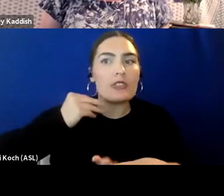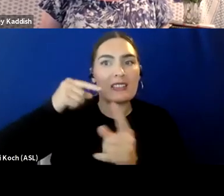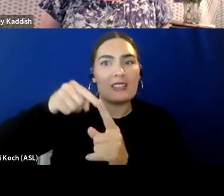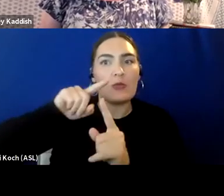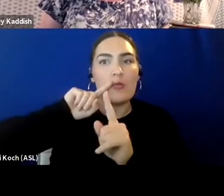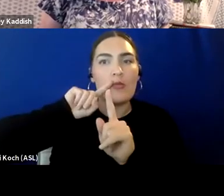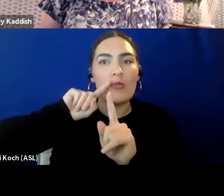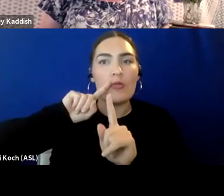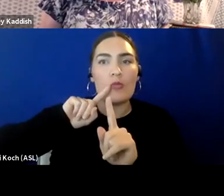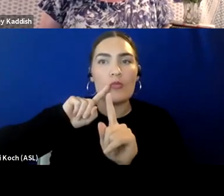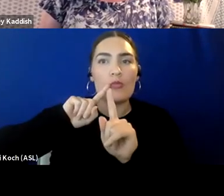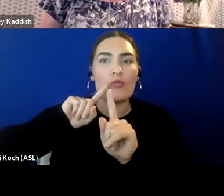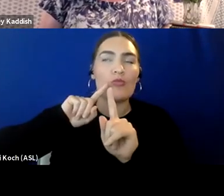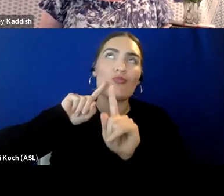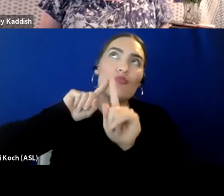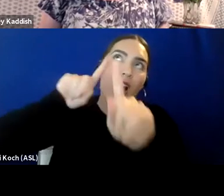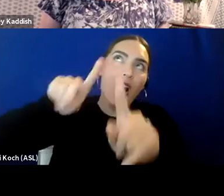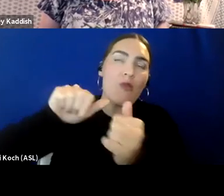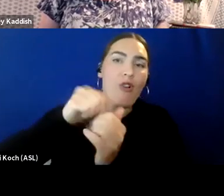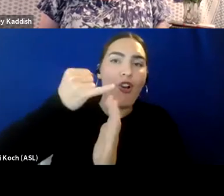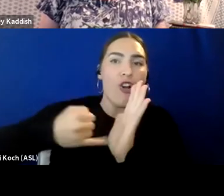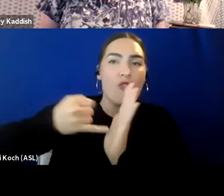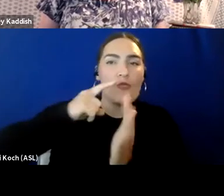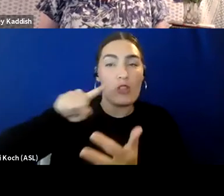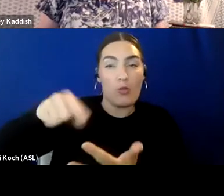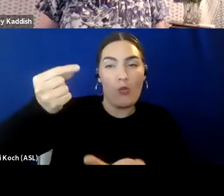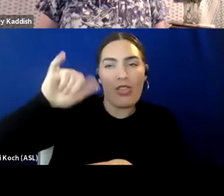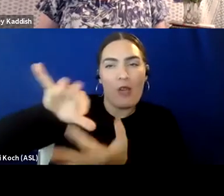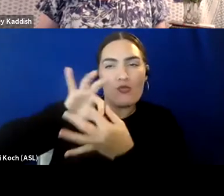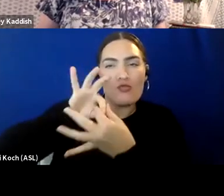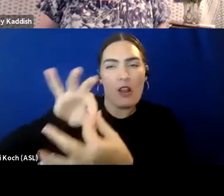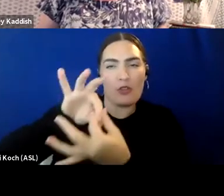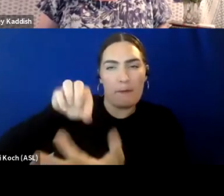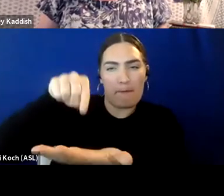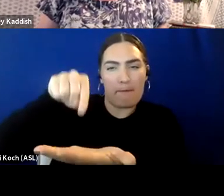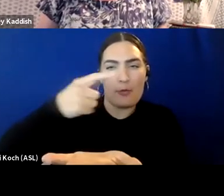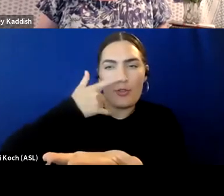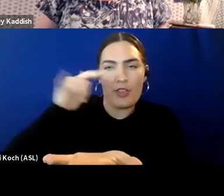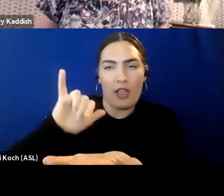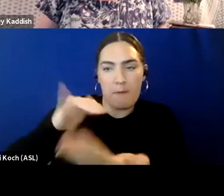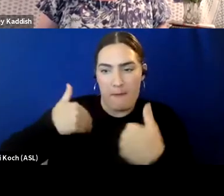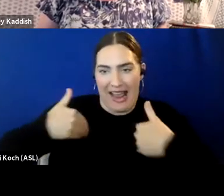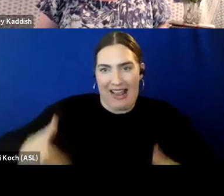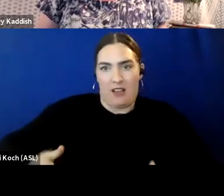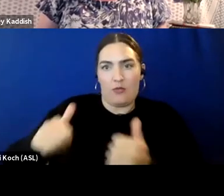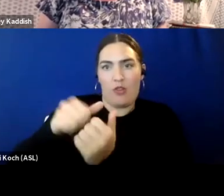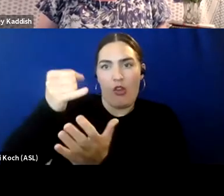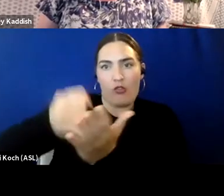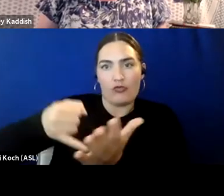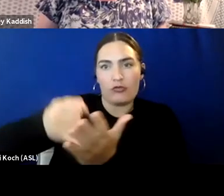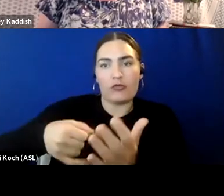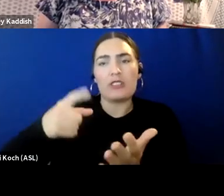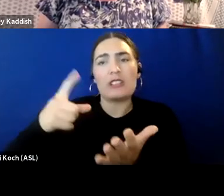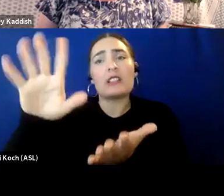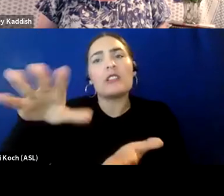A relationship with that, I should say. And the way we very often feel obliged